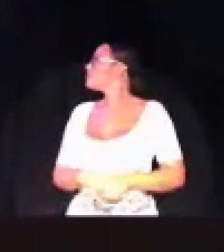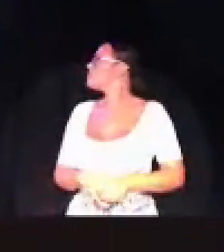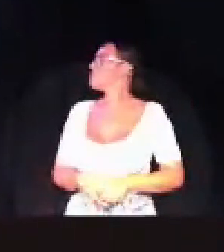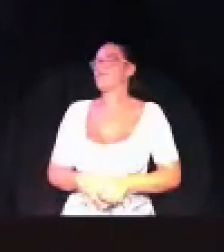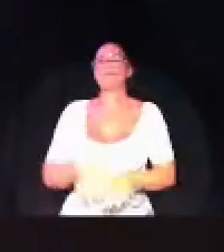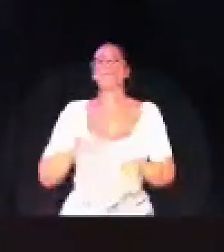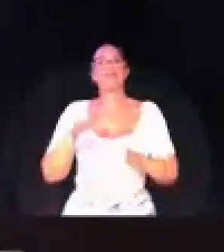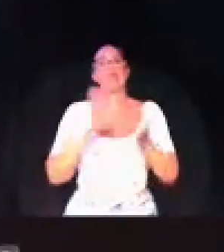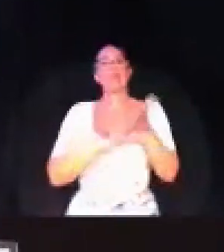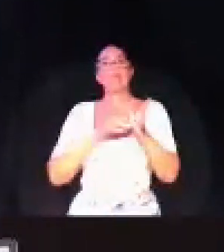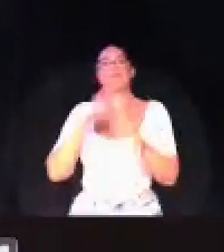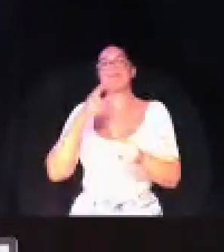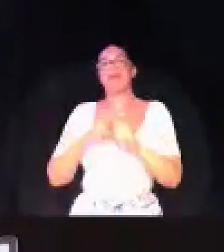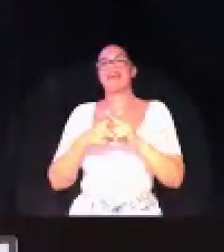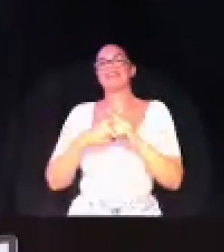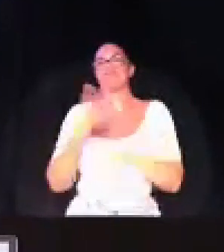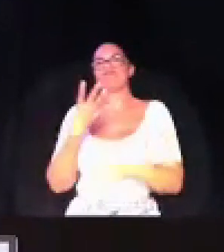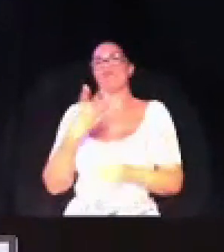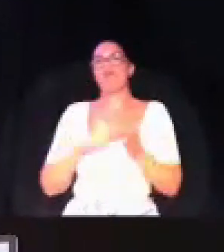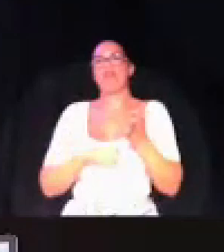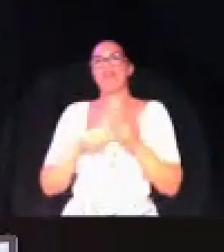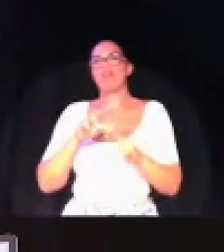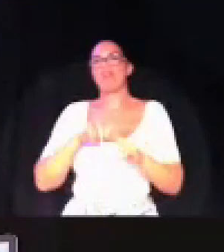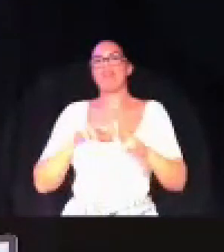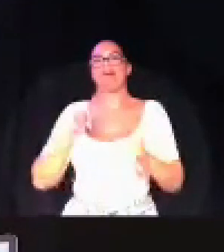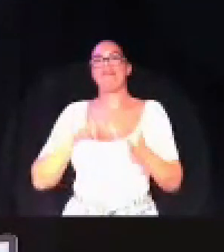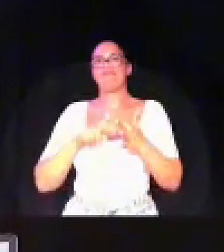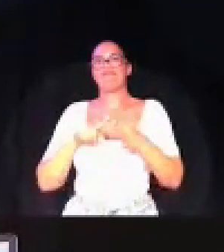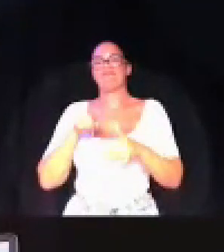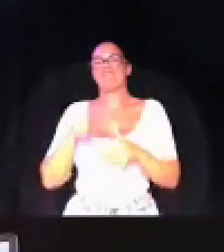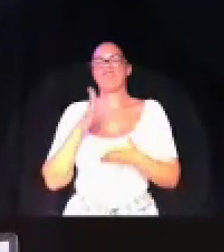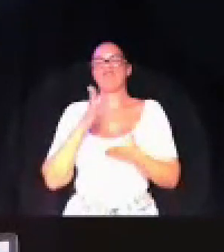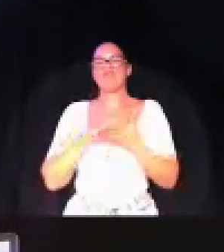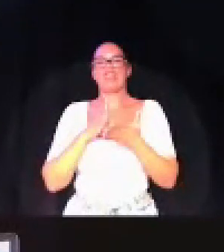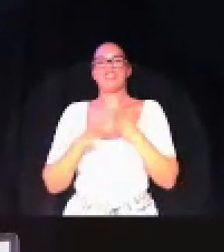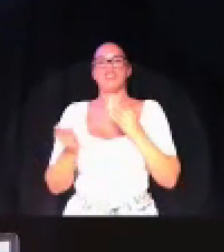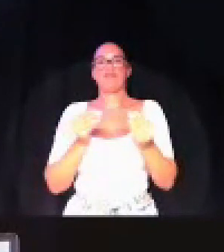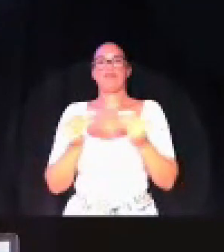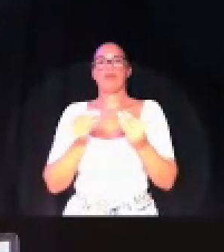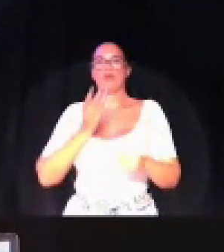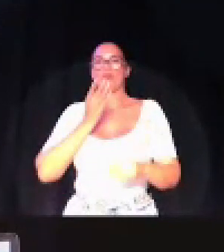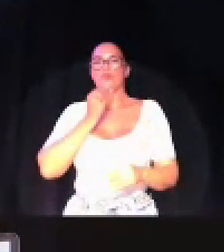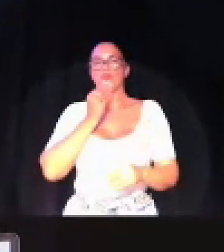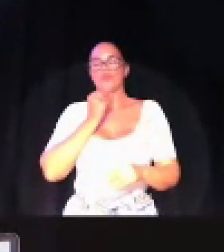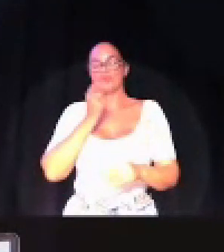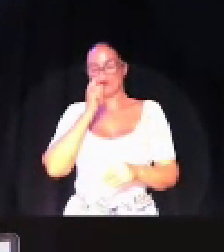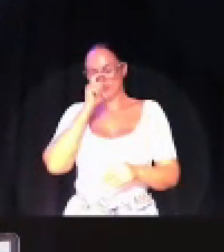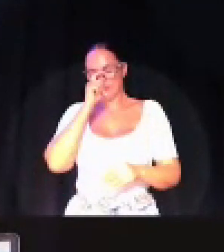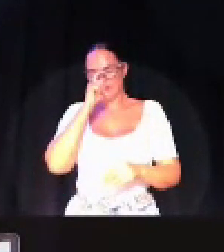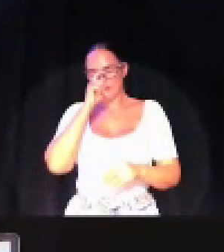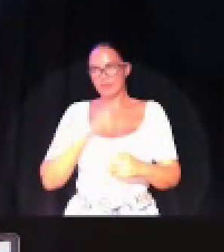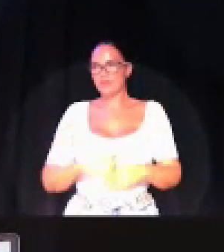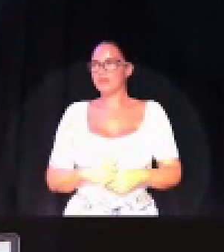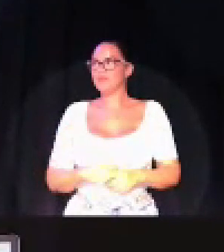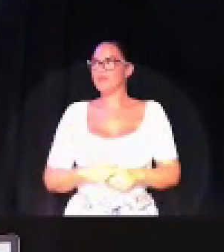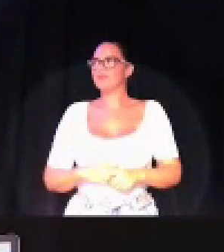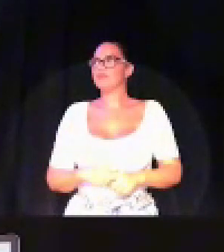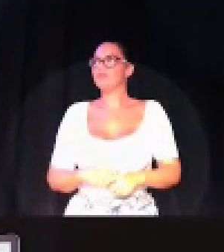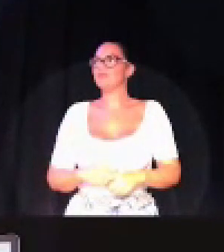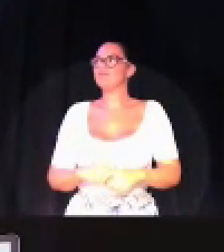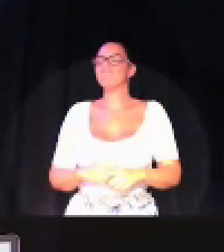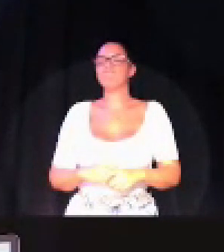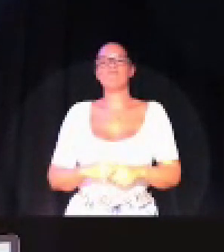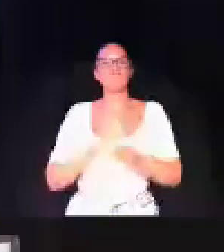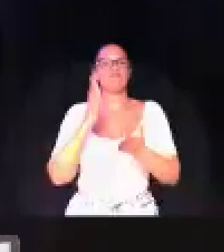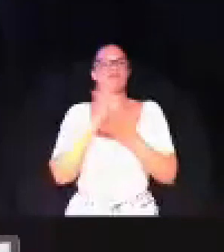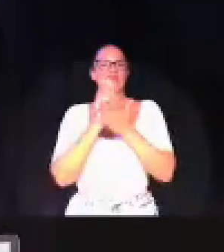Max for Live, so Max within Ableton. And really, I suppose there's kind of like three